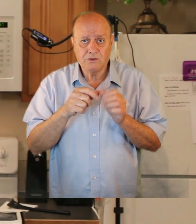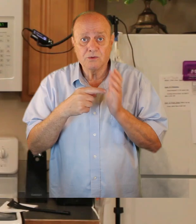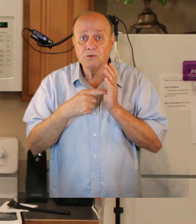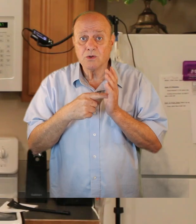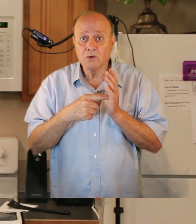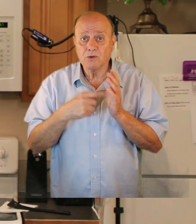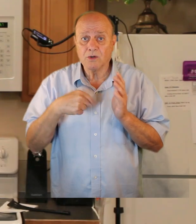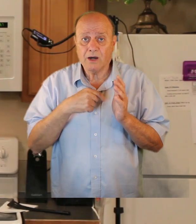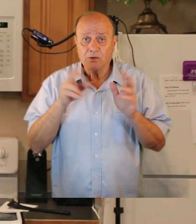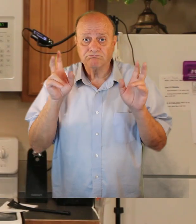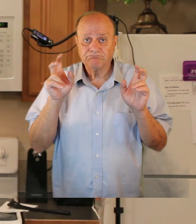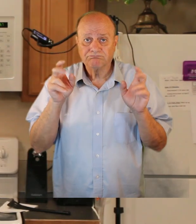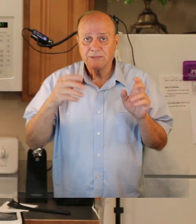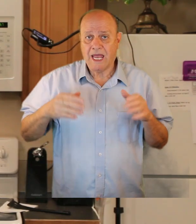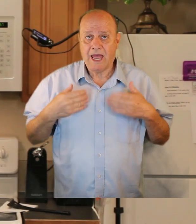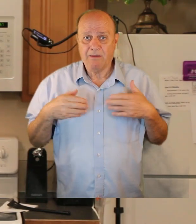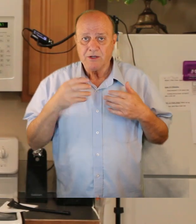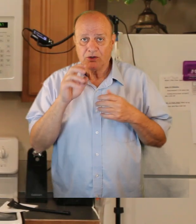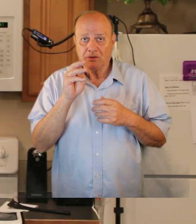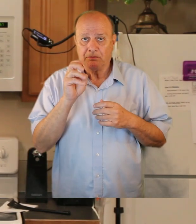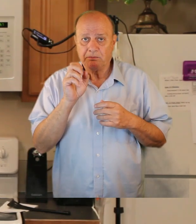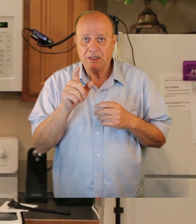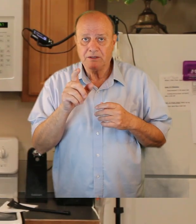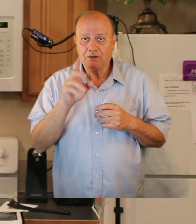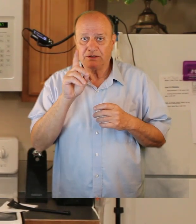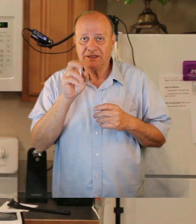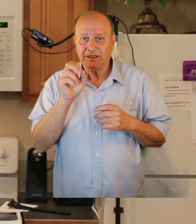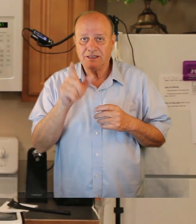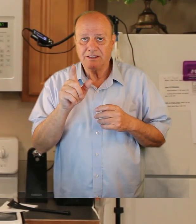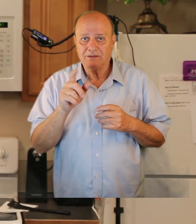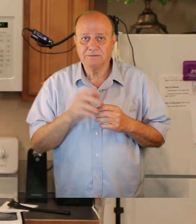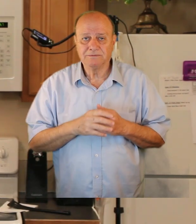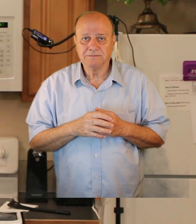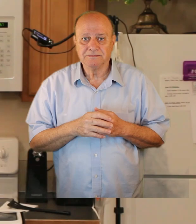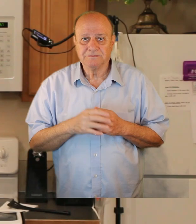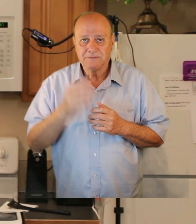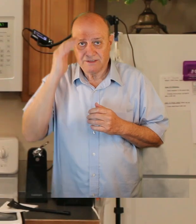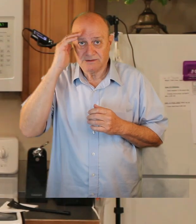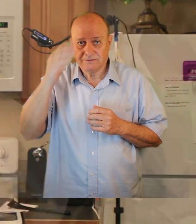our Happier Meal Deal segments. Good day.